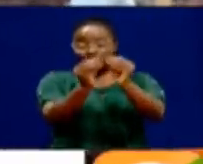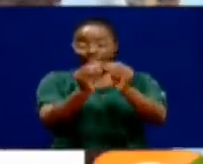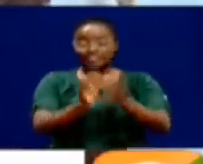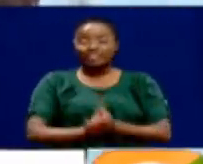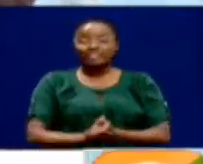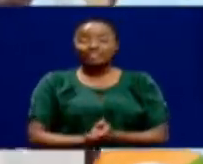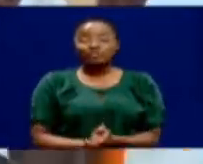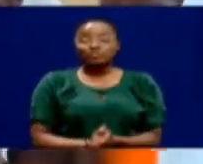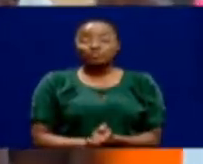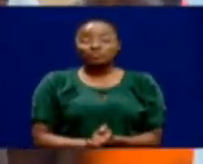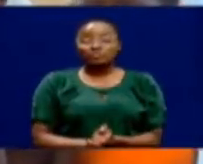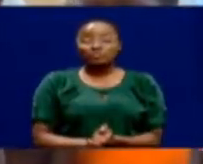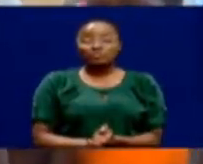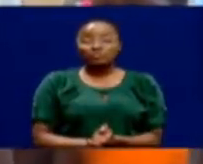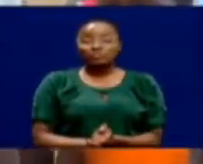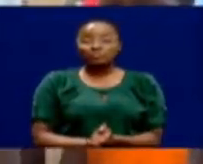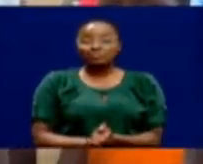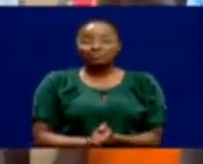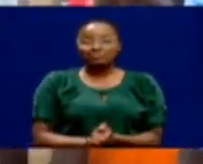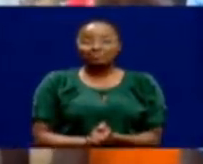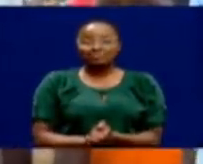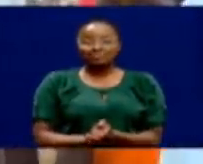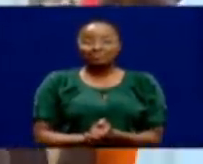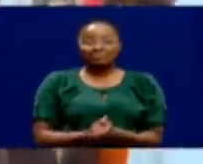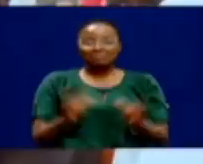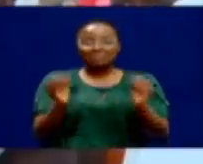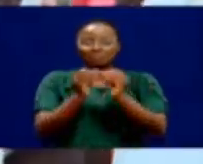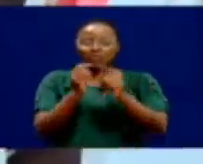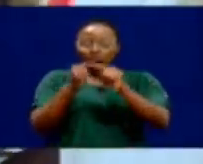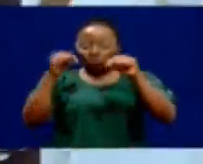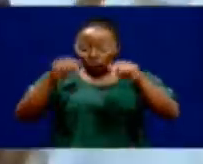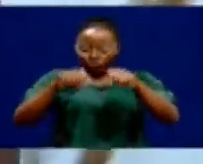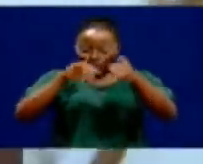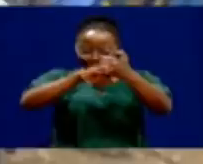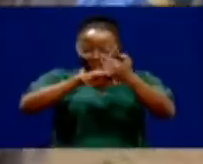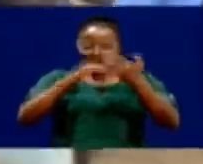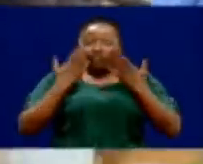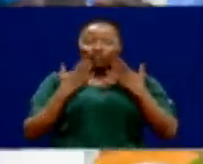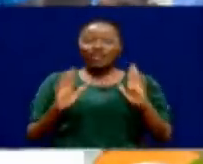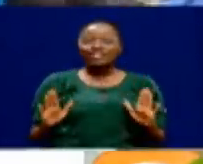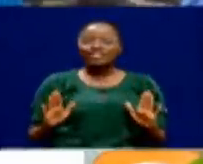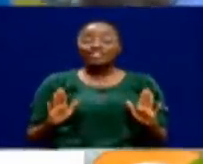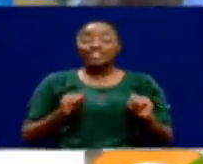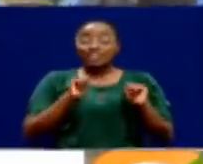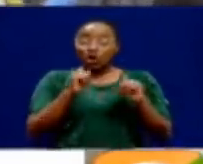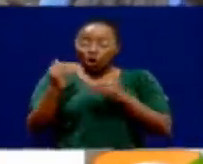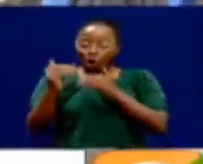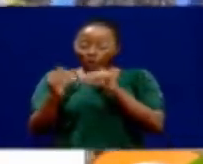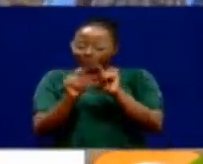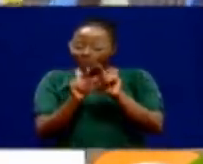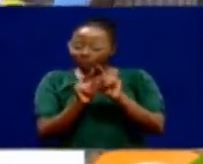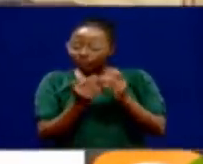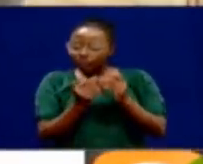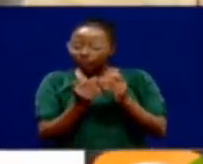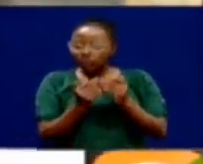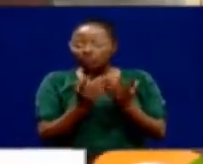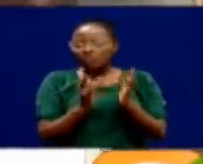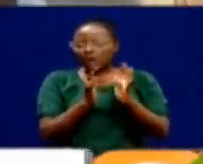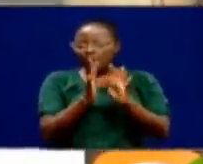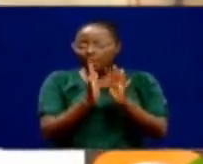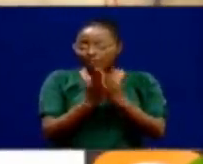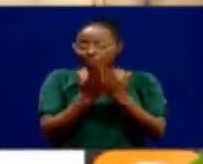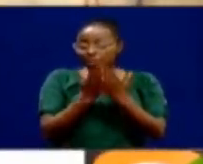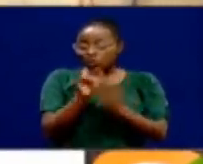Oh, leo, eh? Yes, I married from today. From today? From today. One can almost equate a